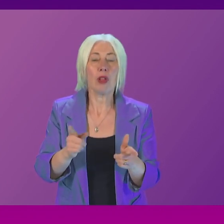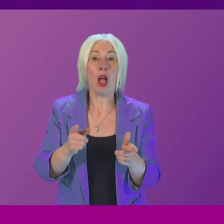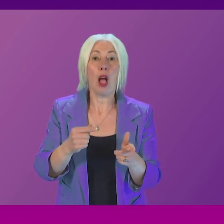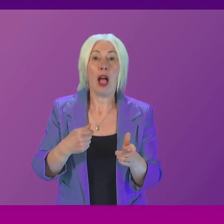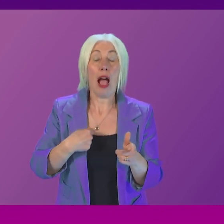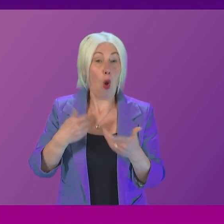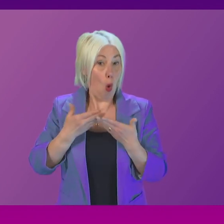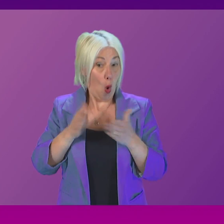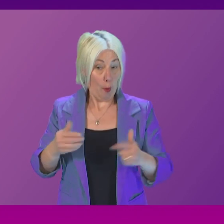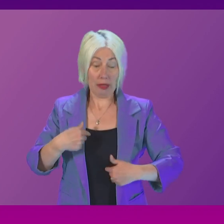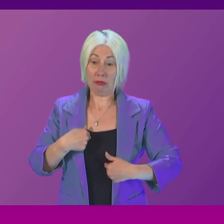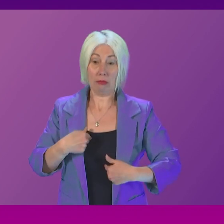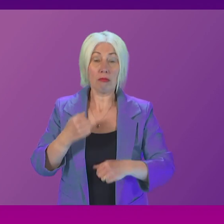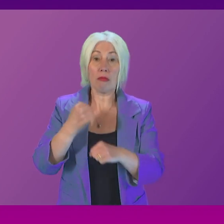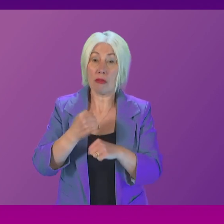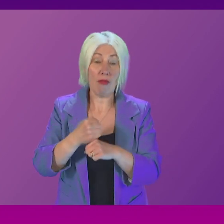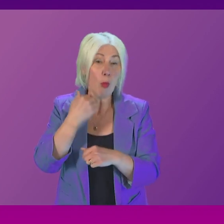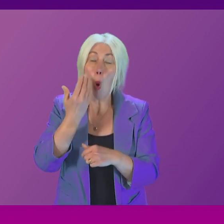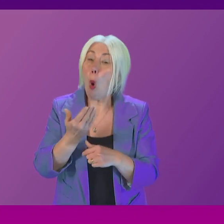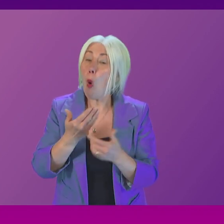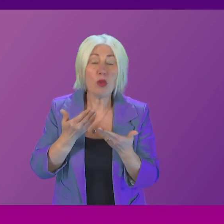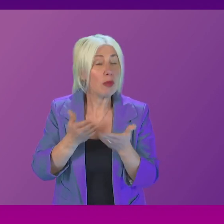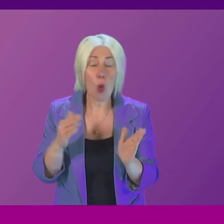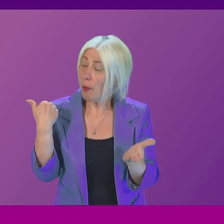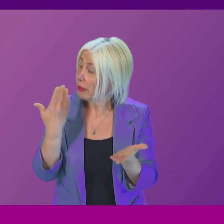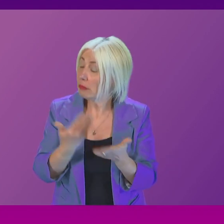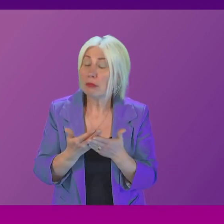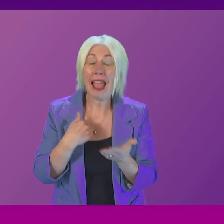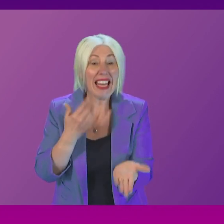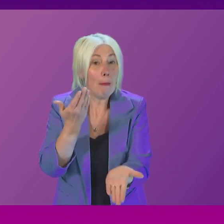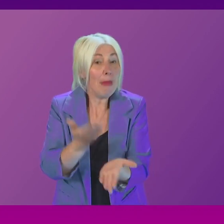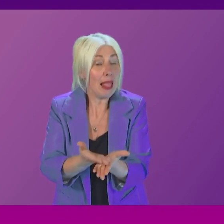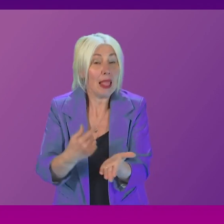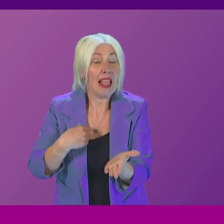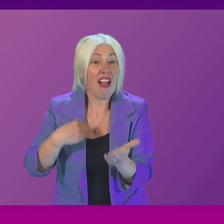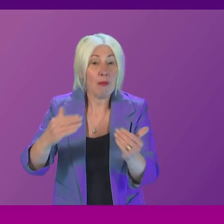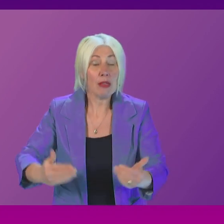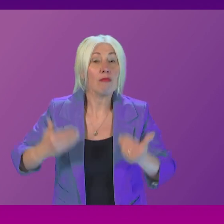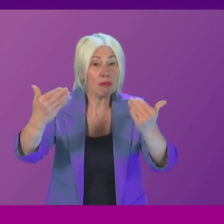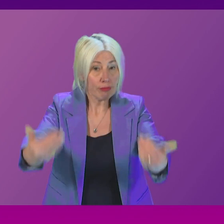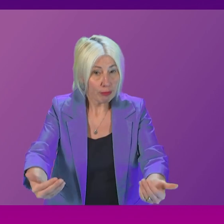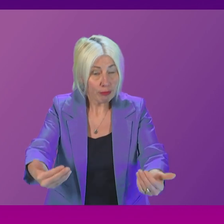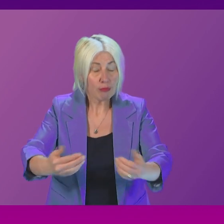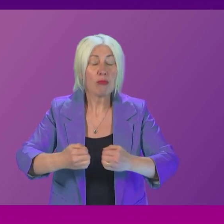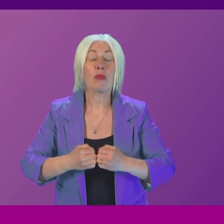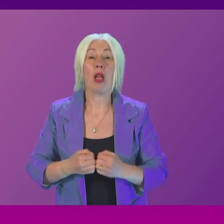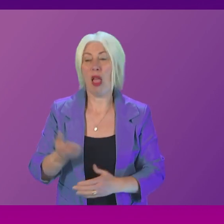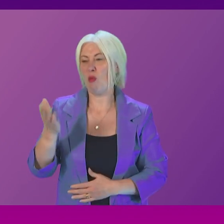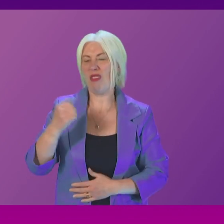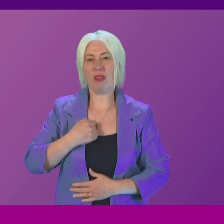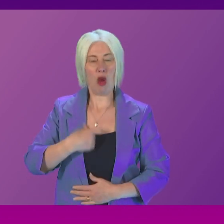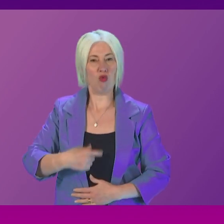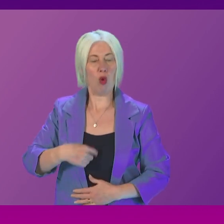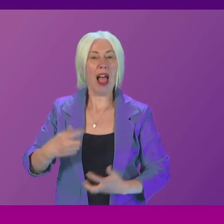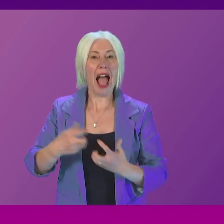What I'm always open to, and I think this government has been open to, certainly in bills that I have taken forward in previous roles, is